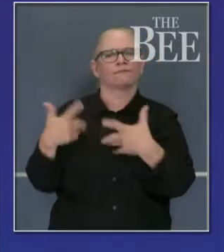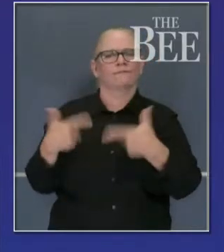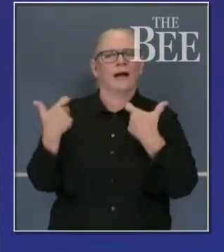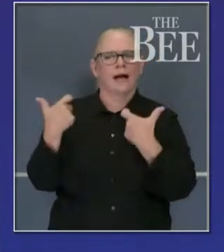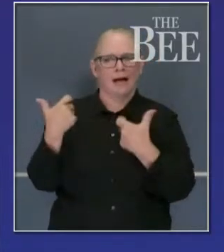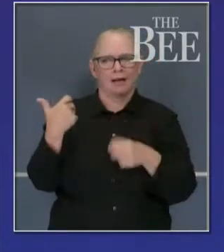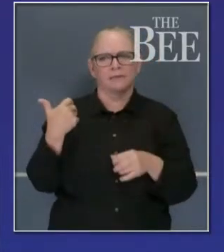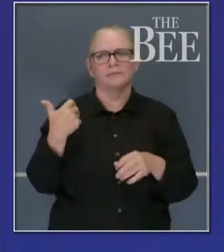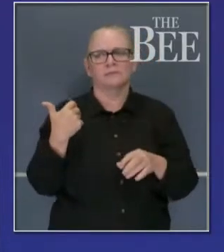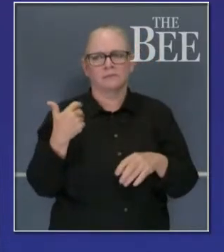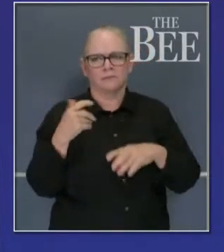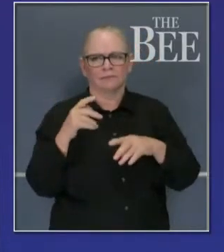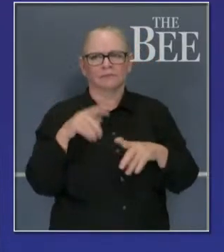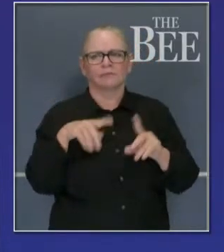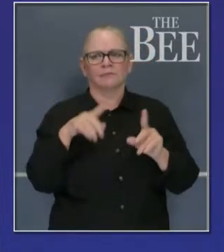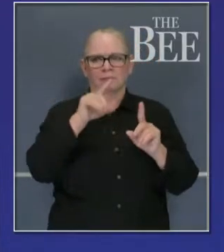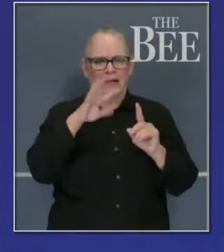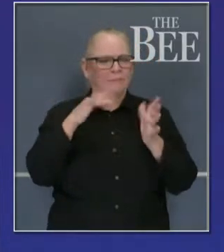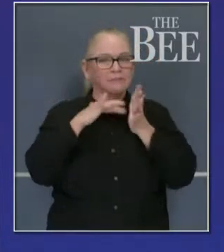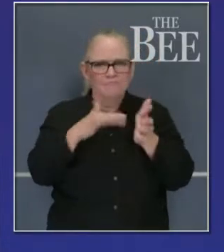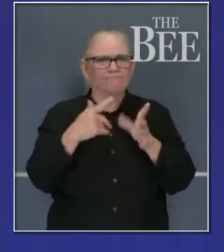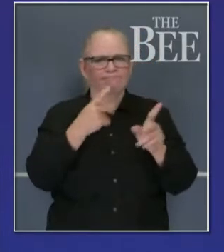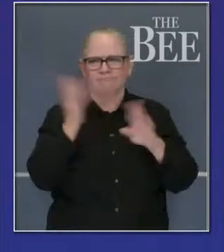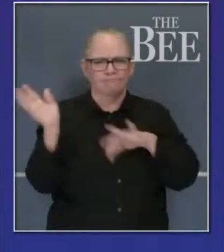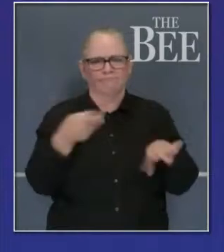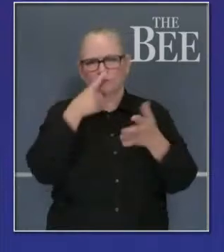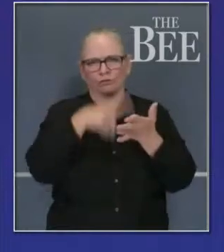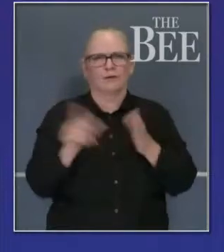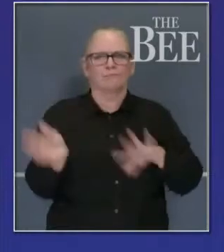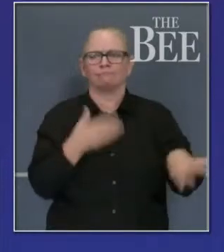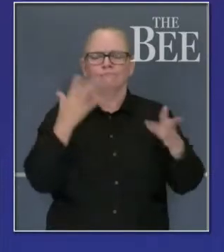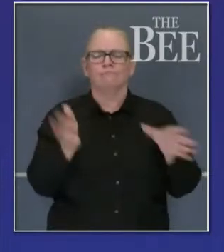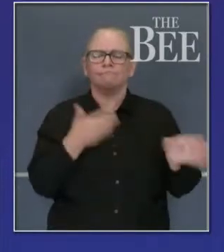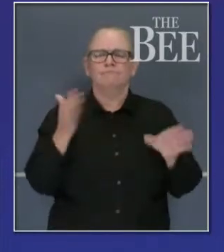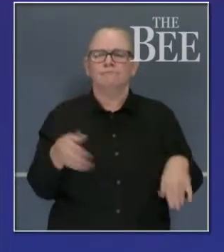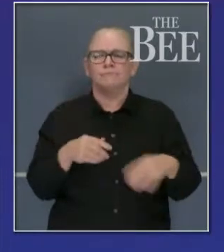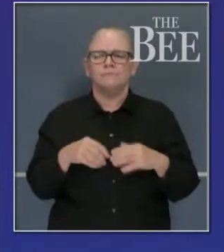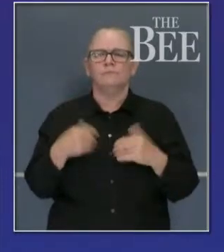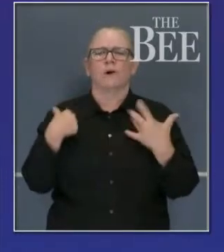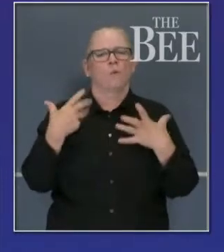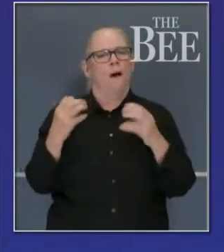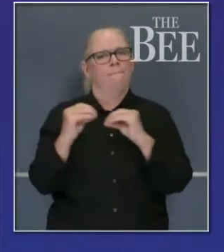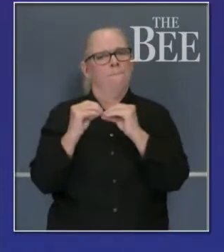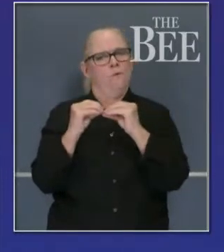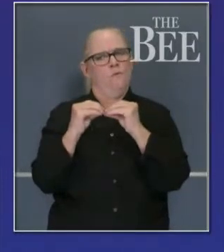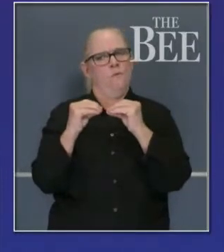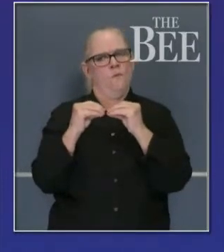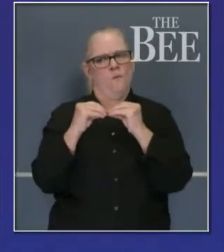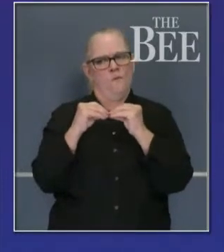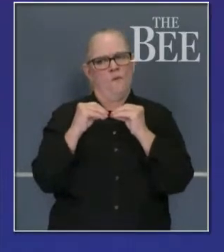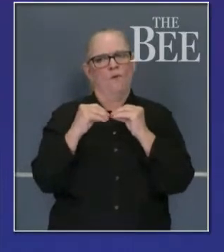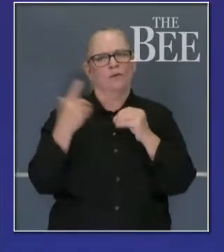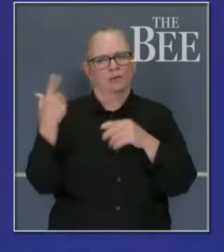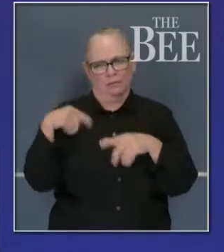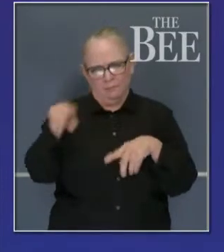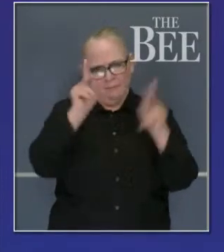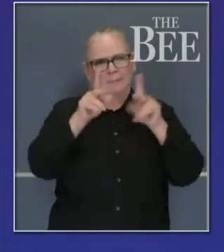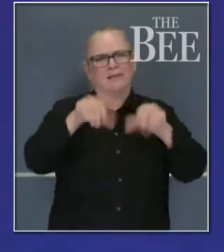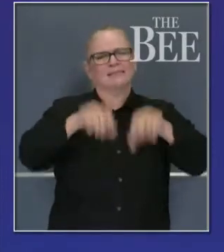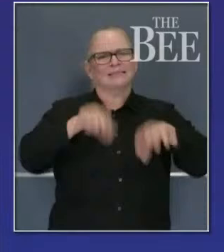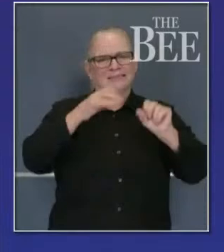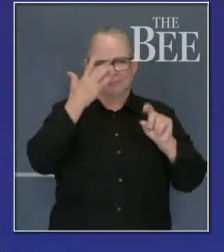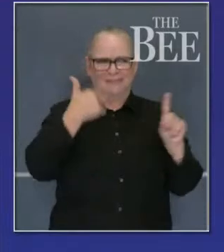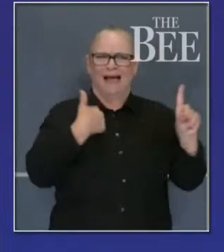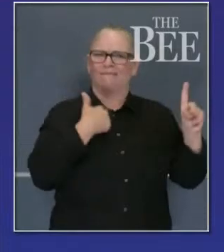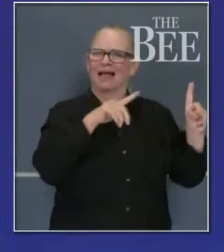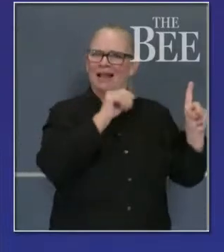on our commitment to increase the total daily tests. We want to substantially increase the total daily volume. We've been stressed